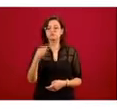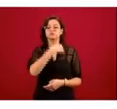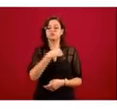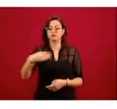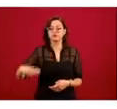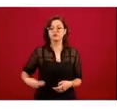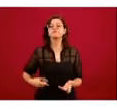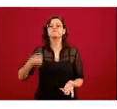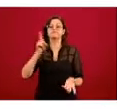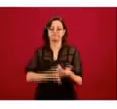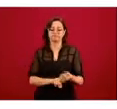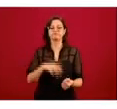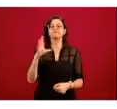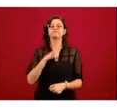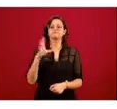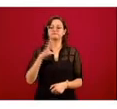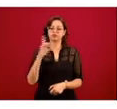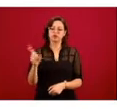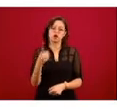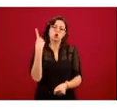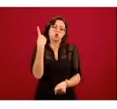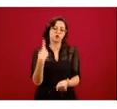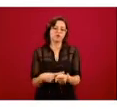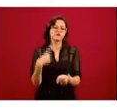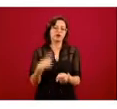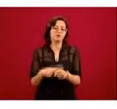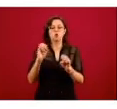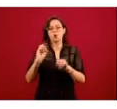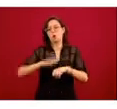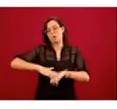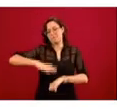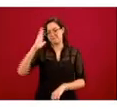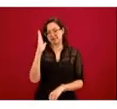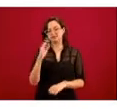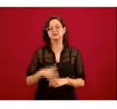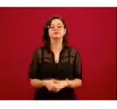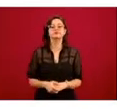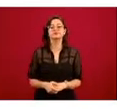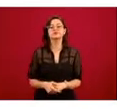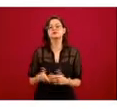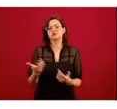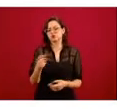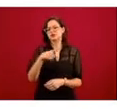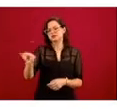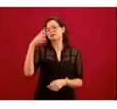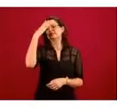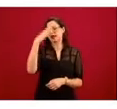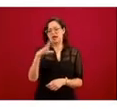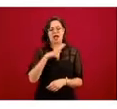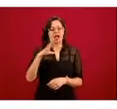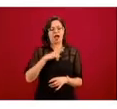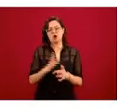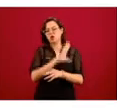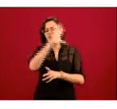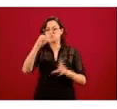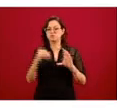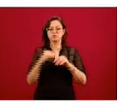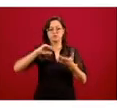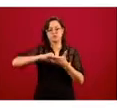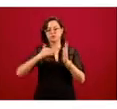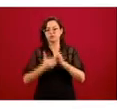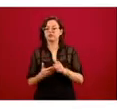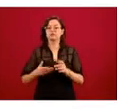483 municipalities, which is 20% of the overall amount of municipalities in the country, that have